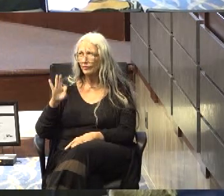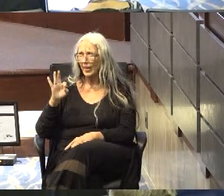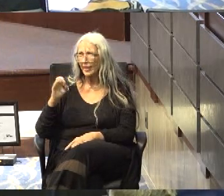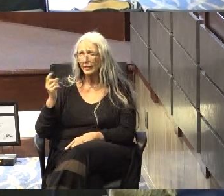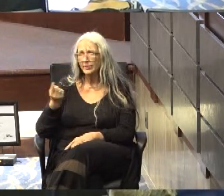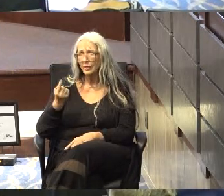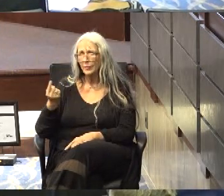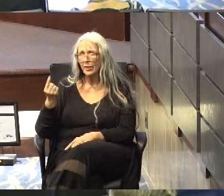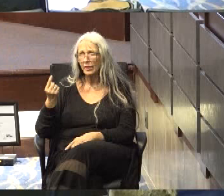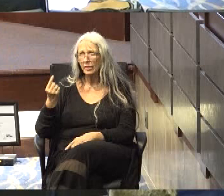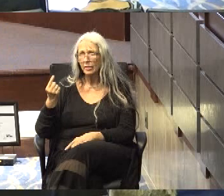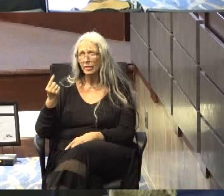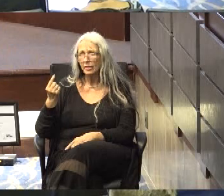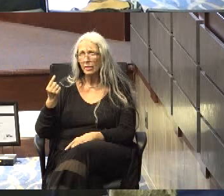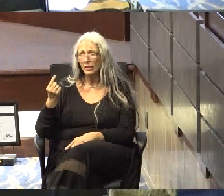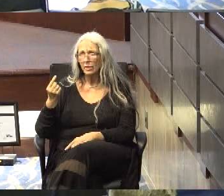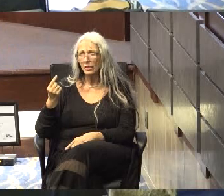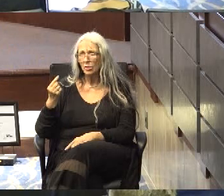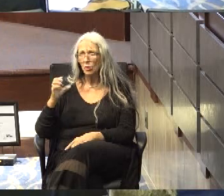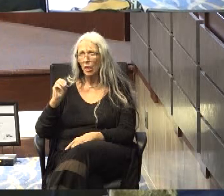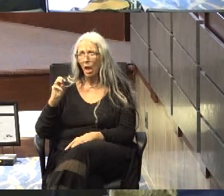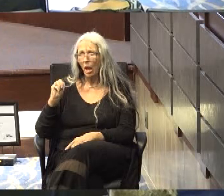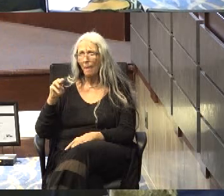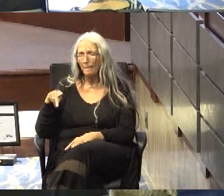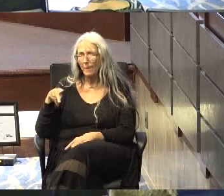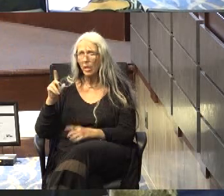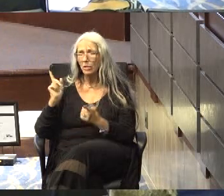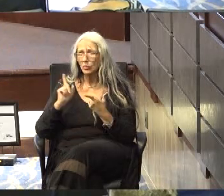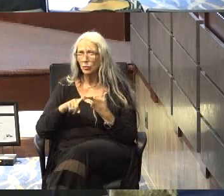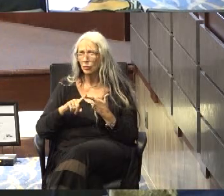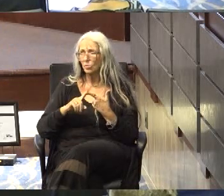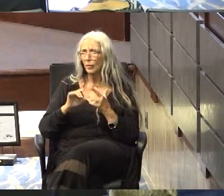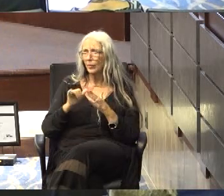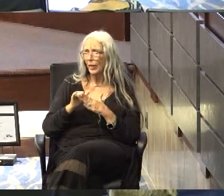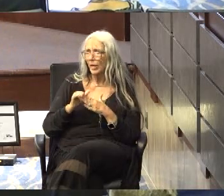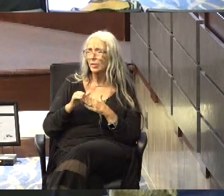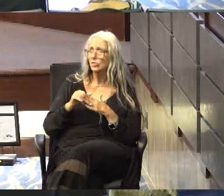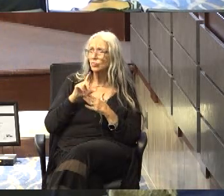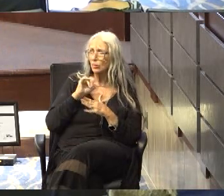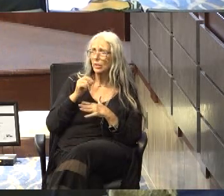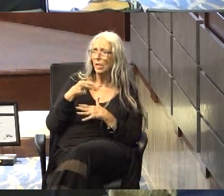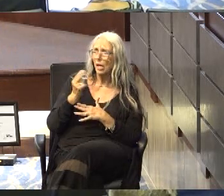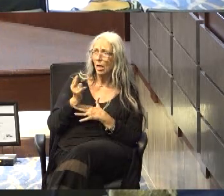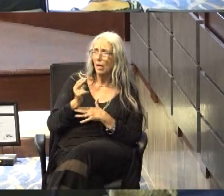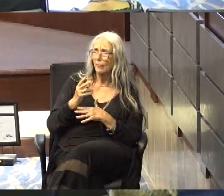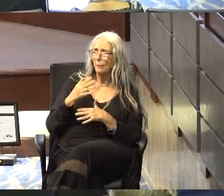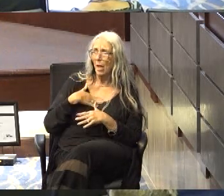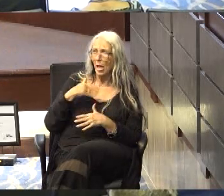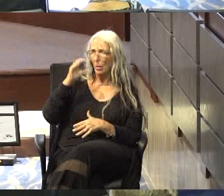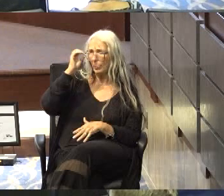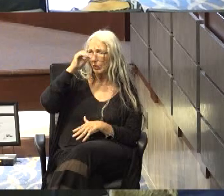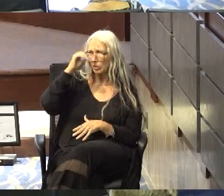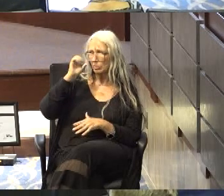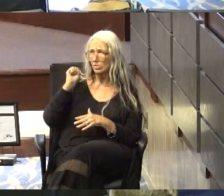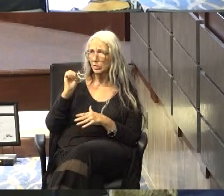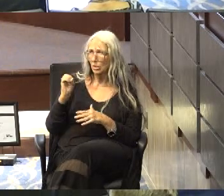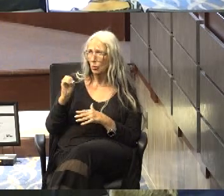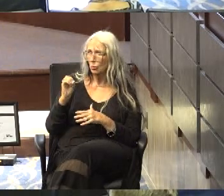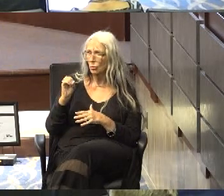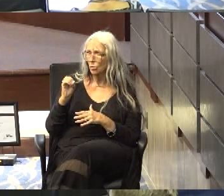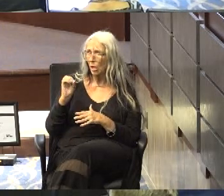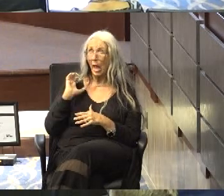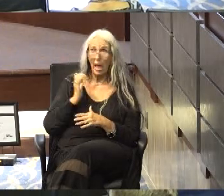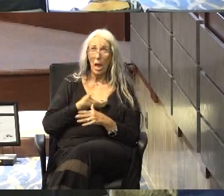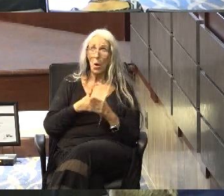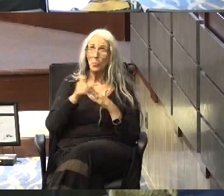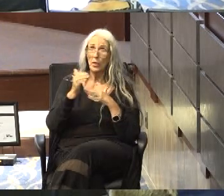could comp that to. Yes, sir. So- No, that would be quite high, at least in my opinion. Yep. And so our